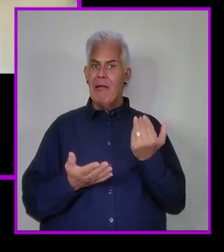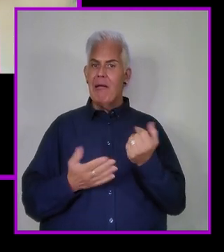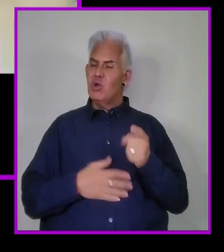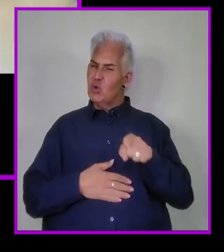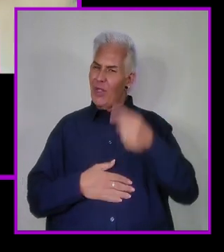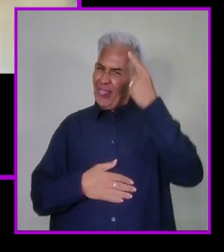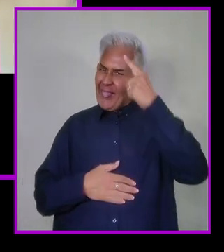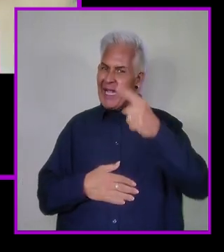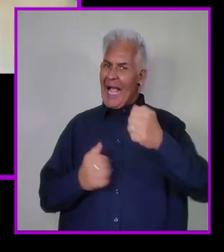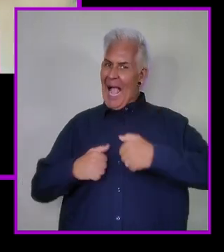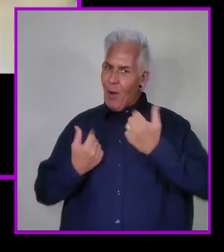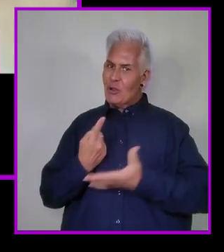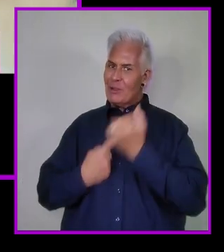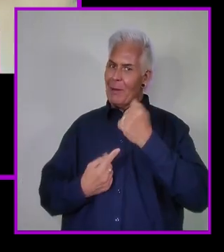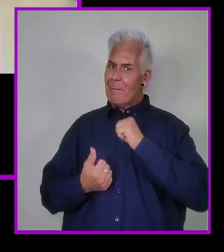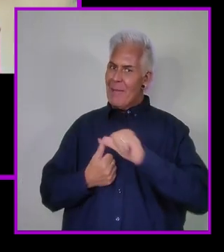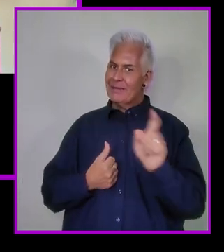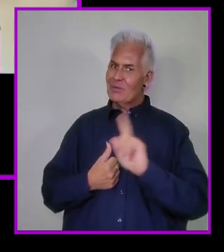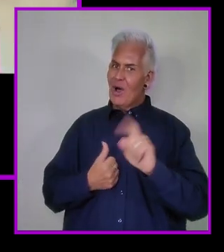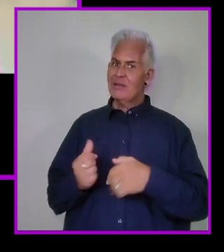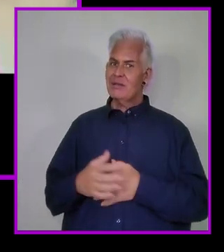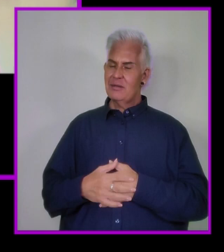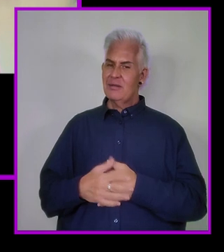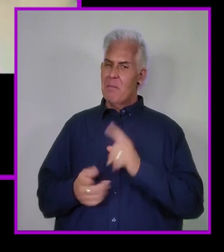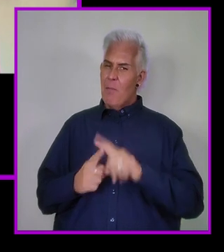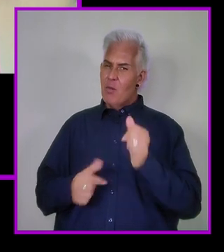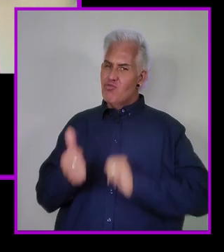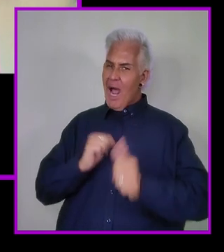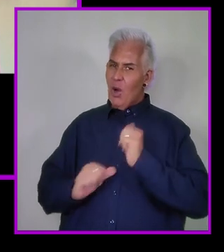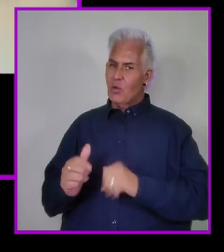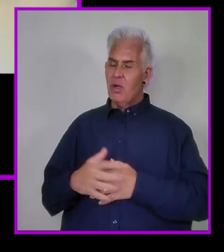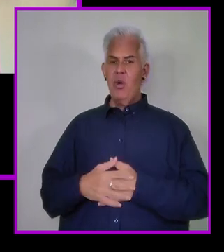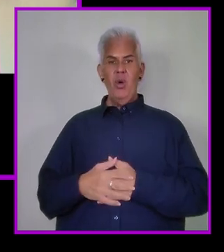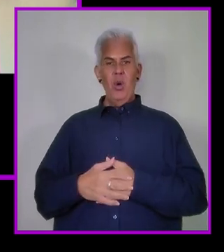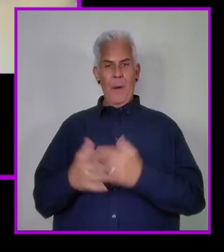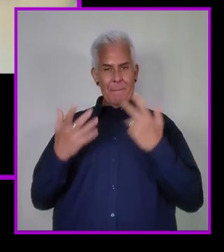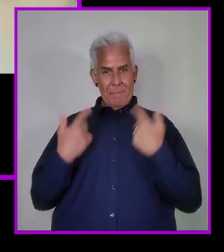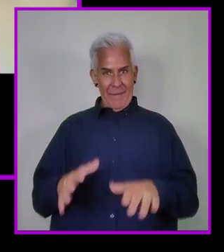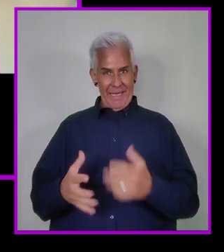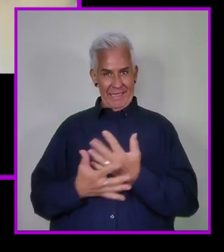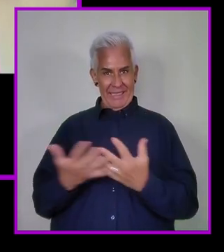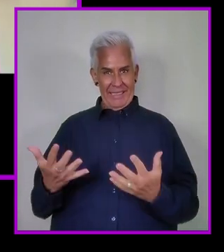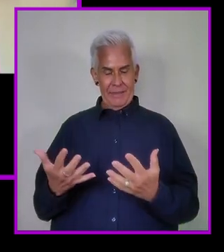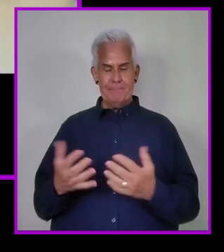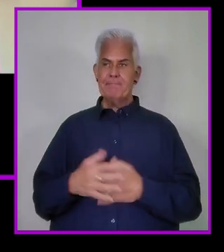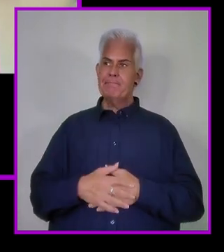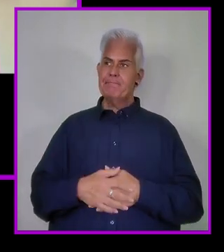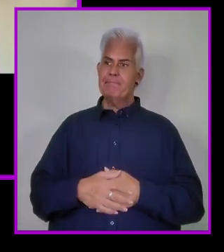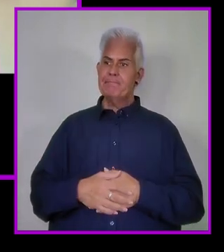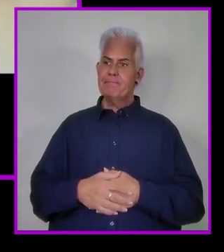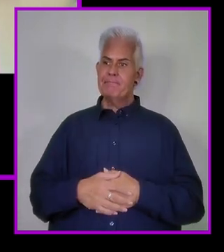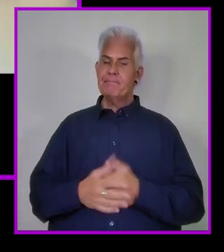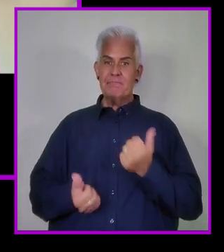achievements are you most proud of? Oh, there've been many. I think I'm hugely proud of the fact